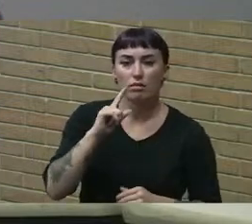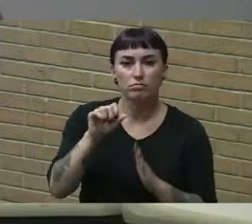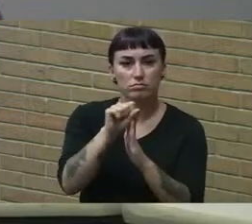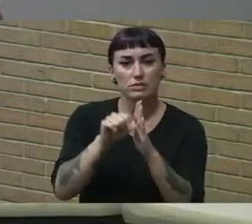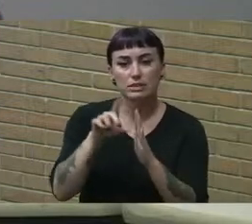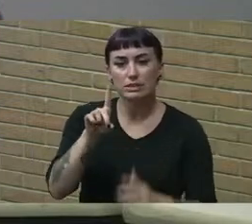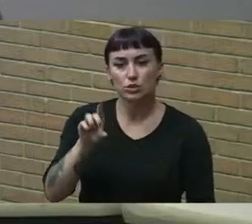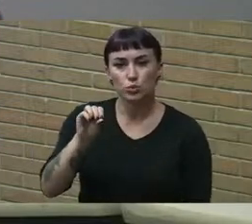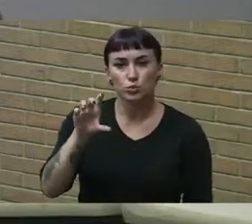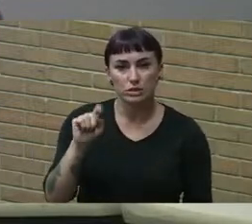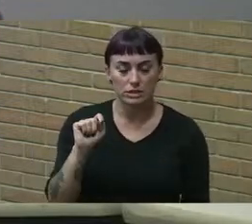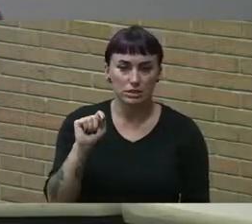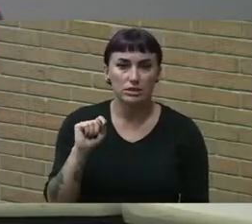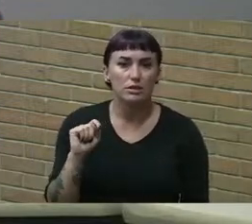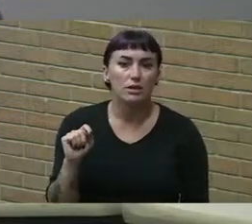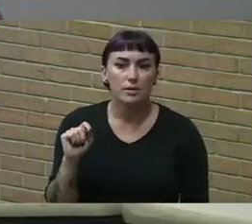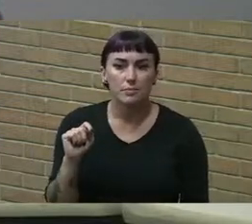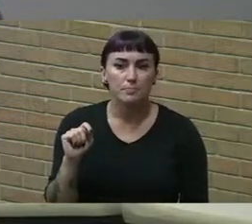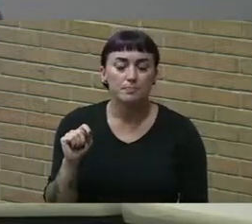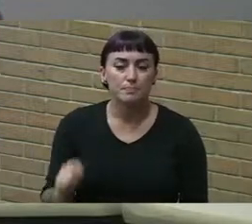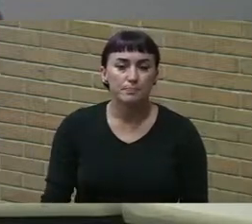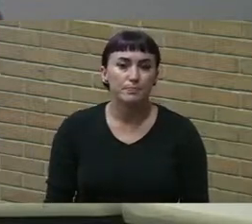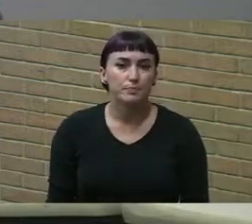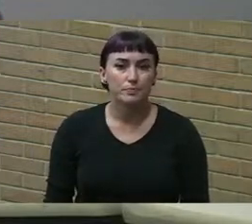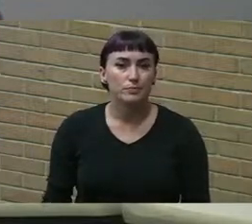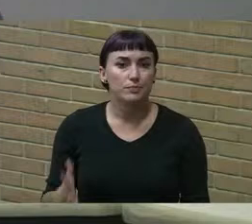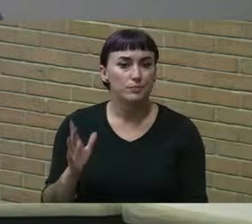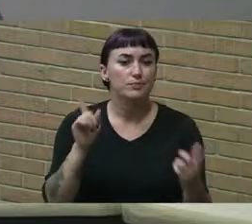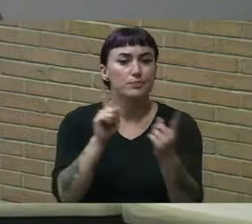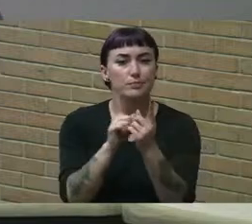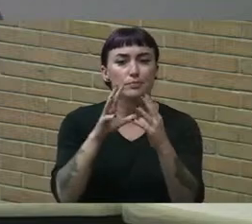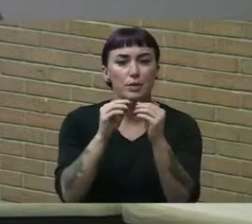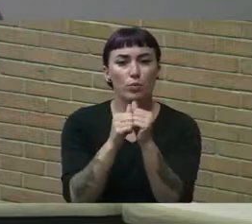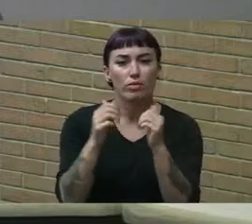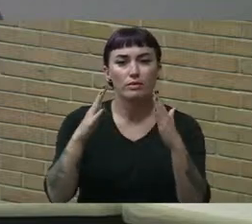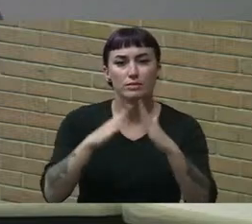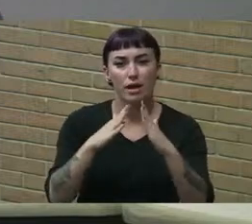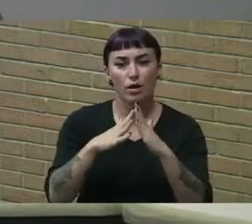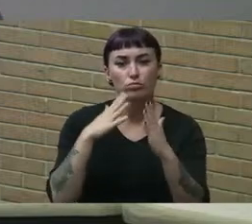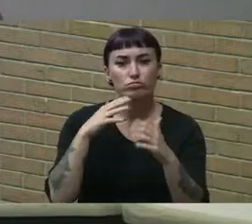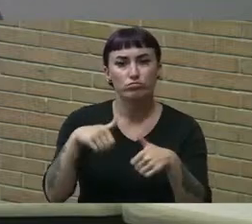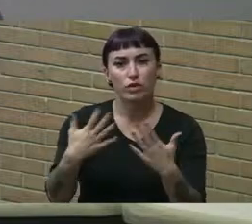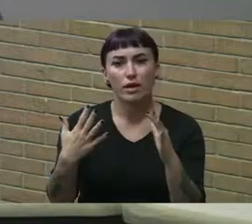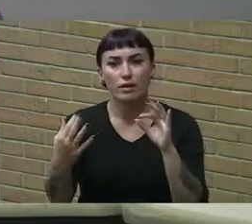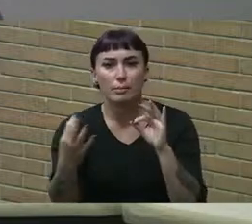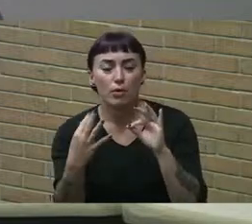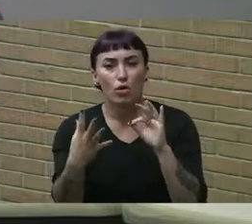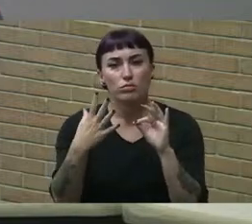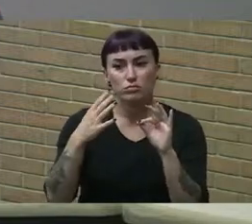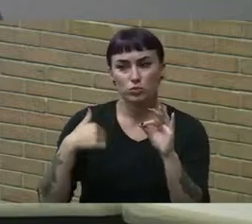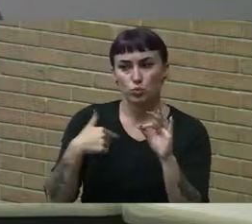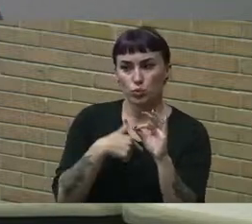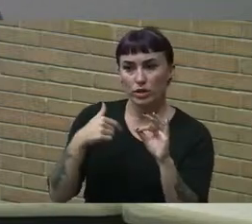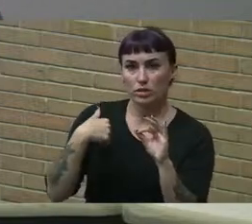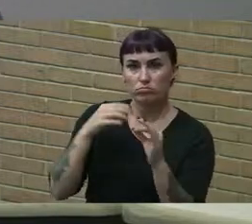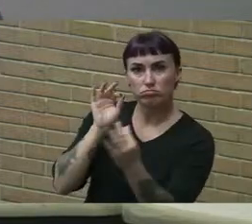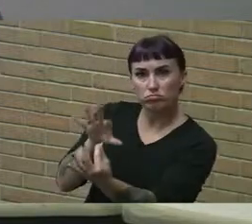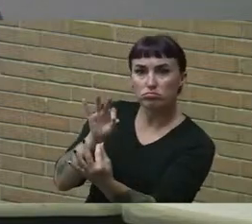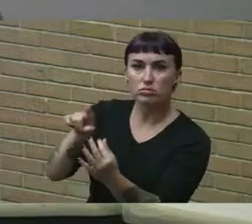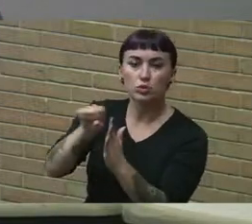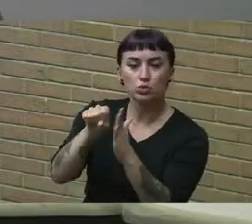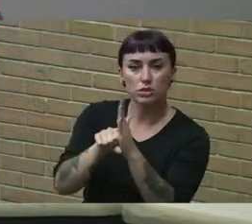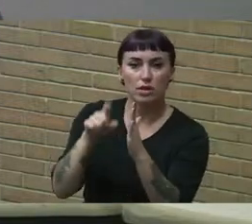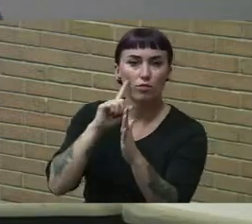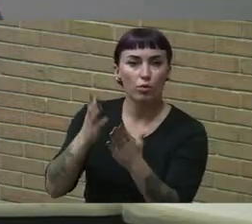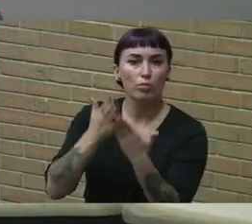state DOT meet with the town to provide input so that we can provide input to the state on